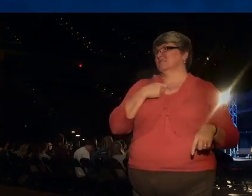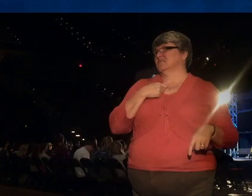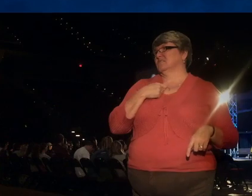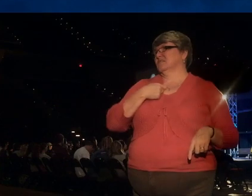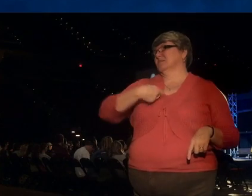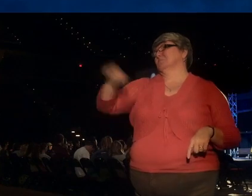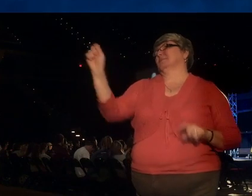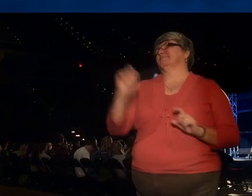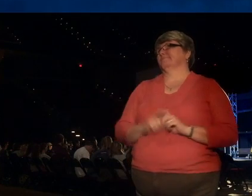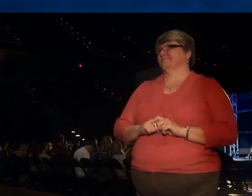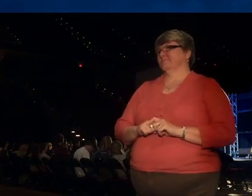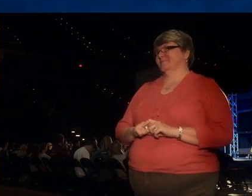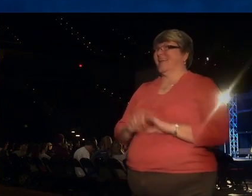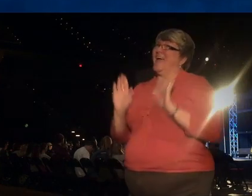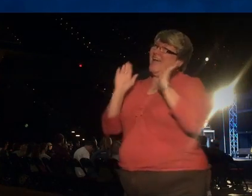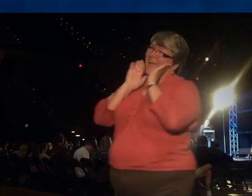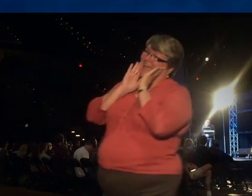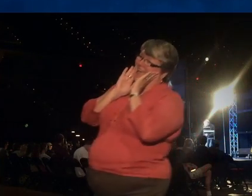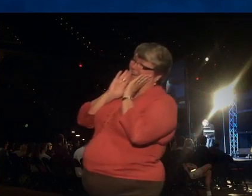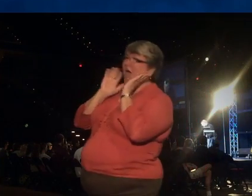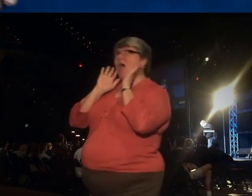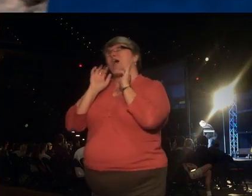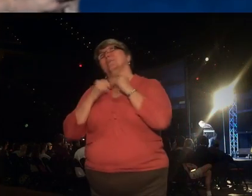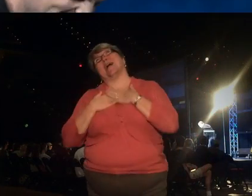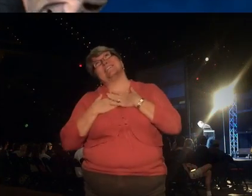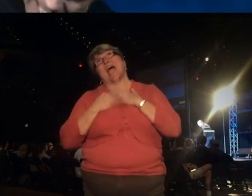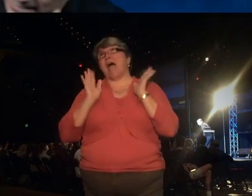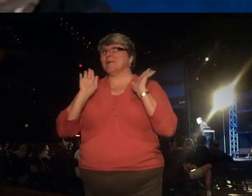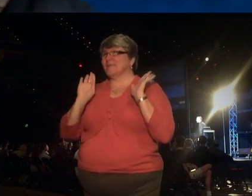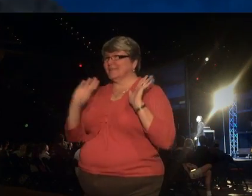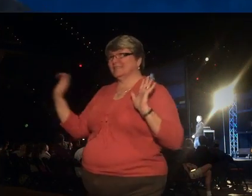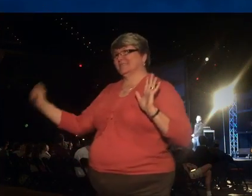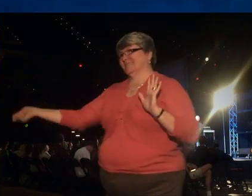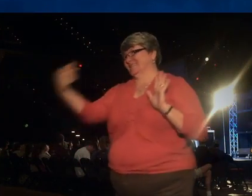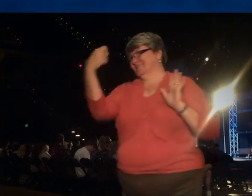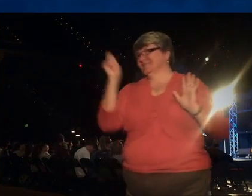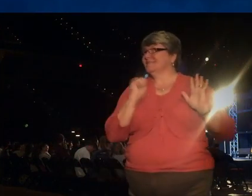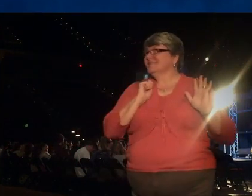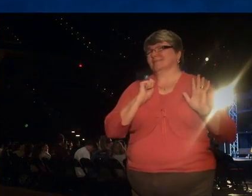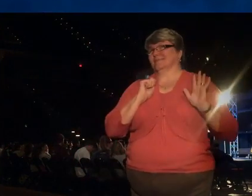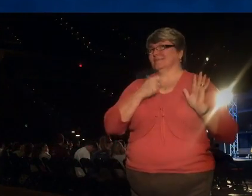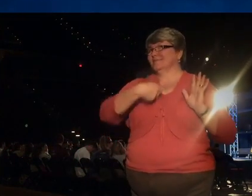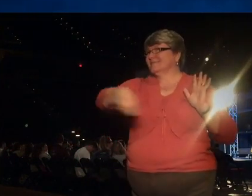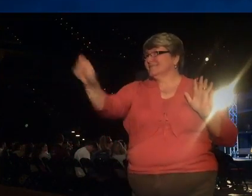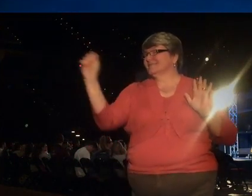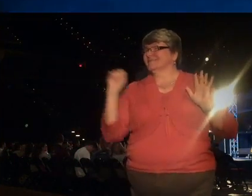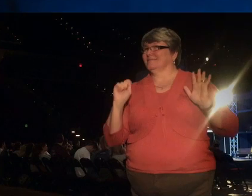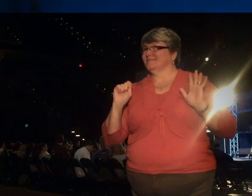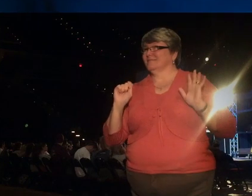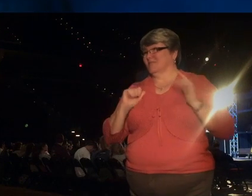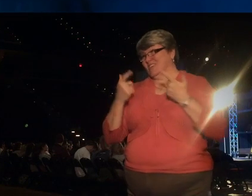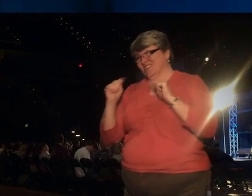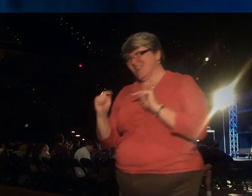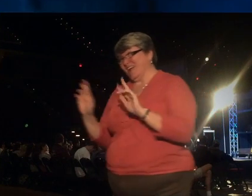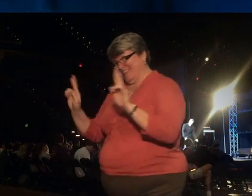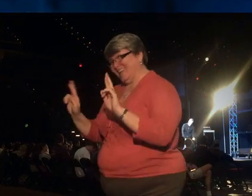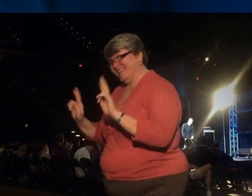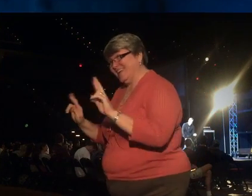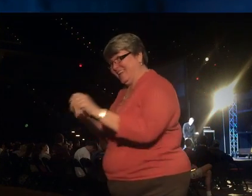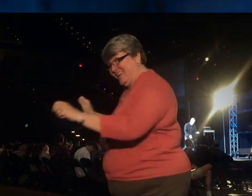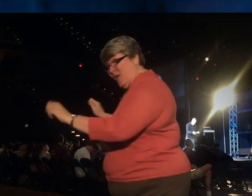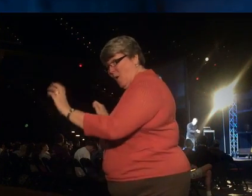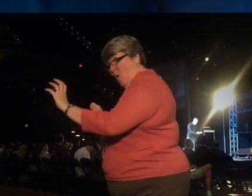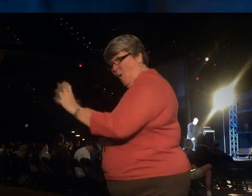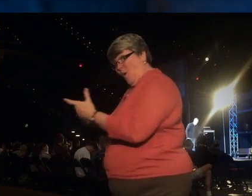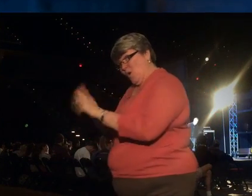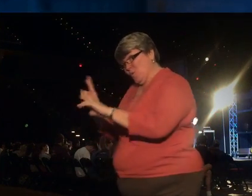like, oh my gosh, oh no. And I was like, oh yeah, sorry, okay. You gonna try it again? You ready? Okay. No, you hold it like you want to hit it with the racket